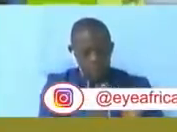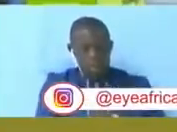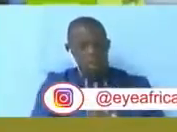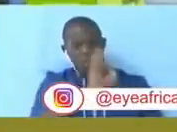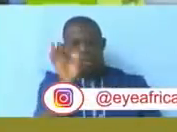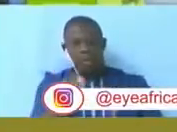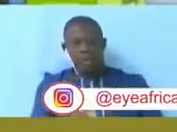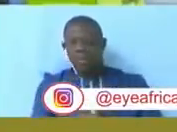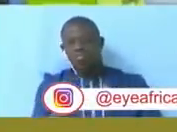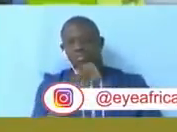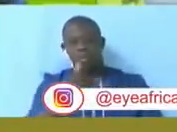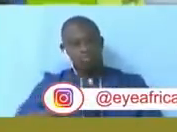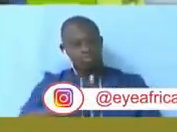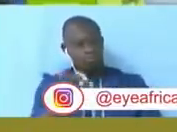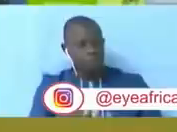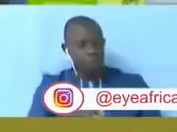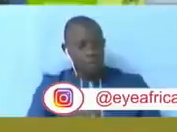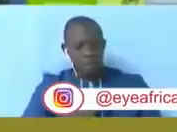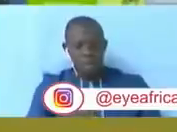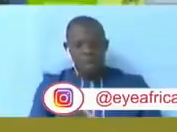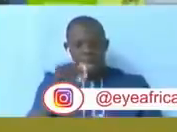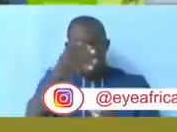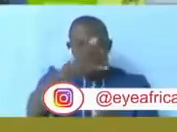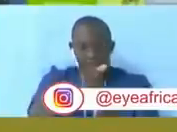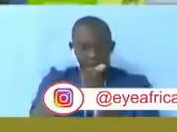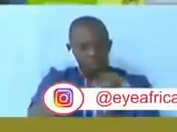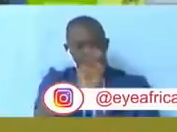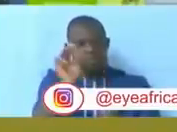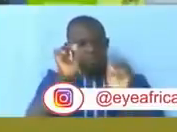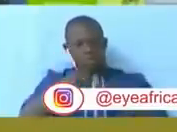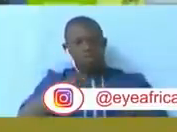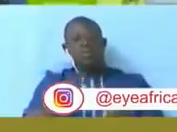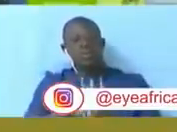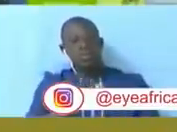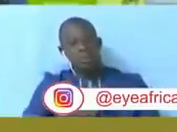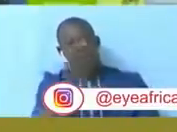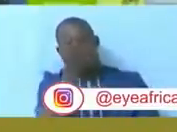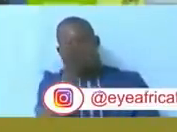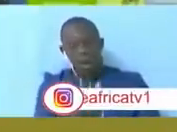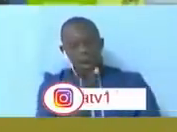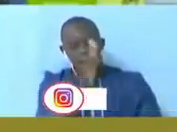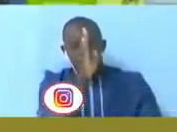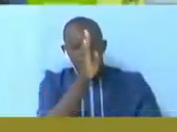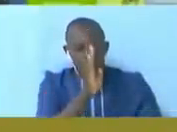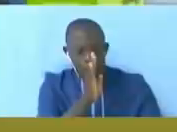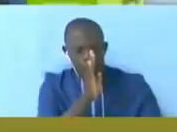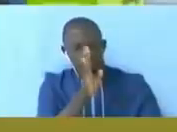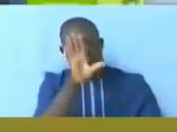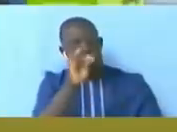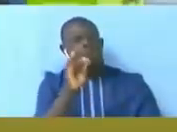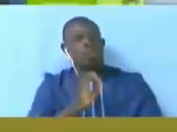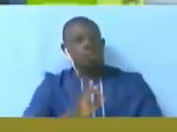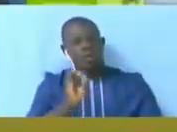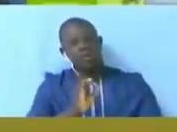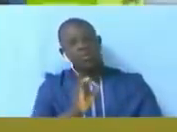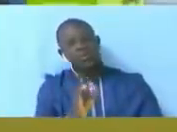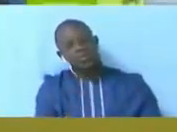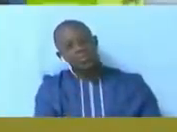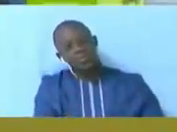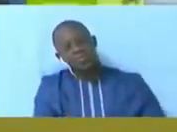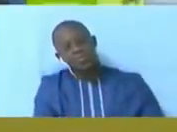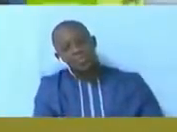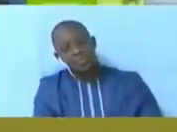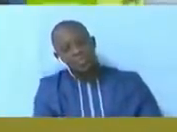quiet. Ako biringa lamoila kumola hanufu wangambandi. Aketanyi niku ya bati ya mandi ya nyeferenkatu ngalonko.